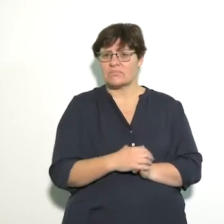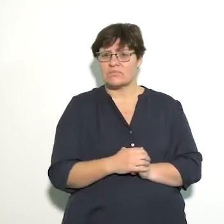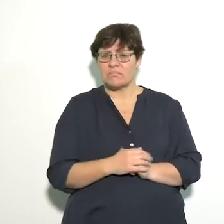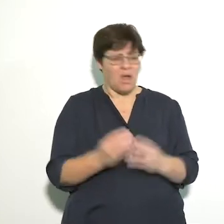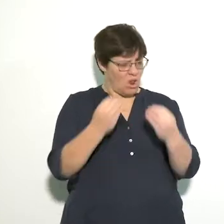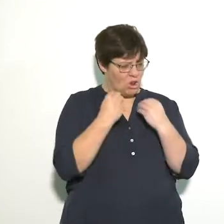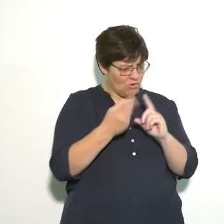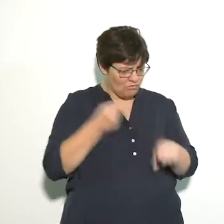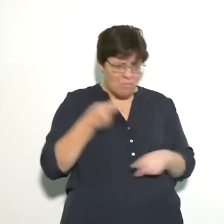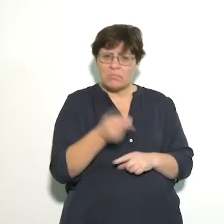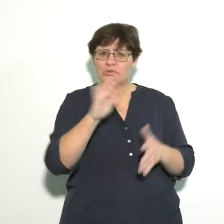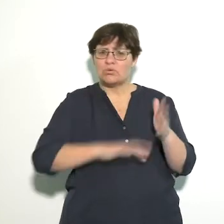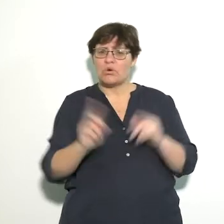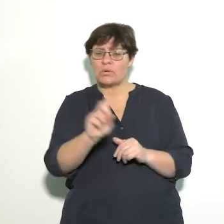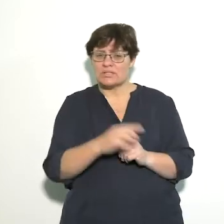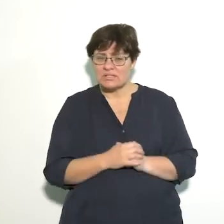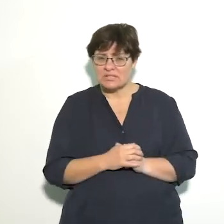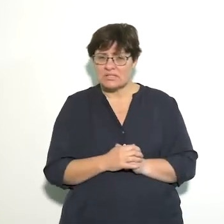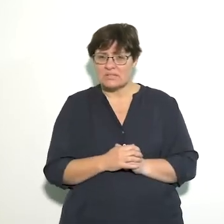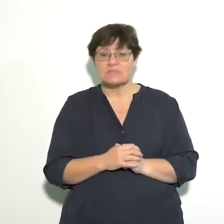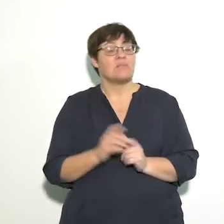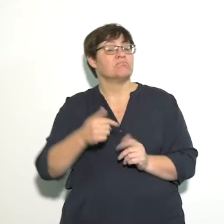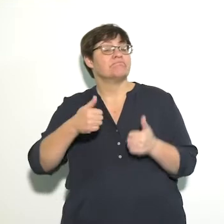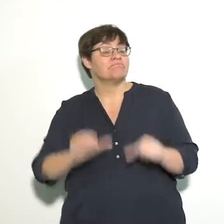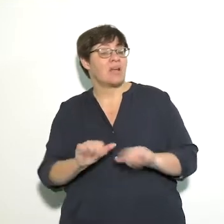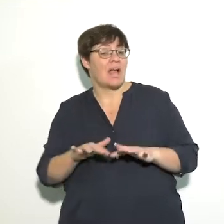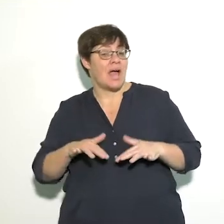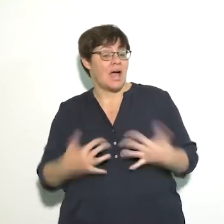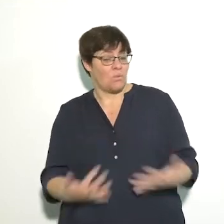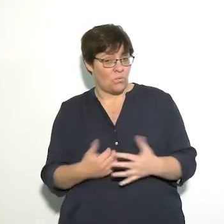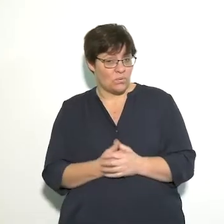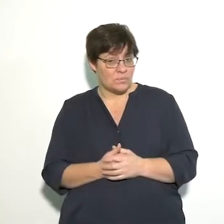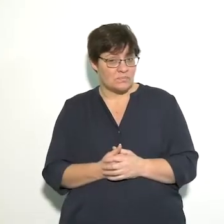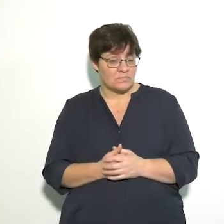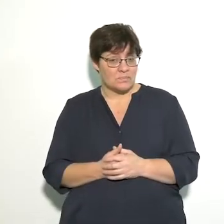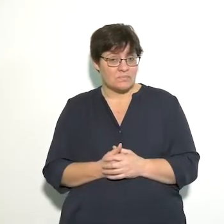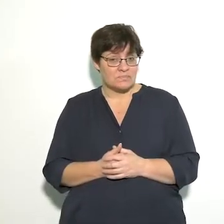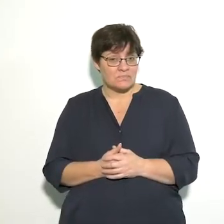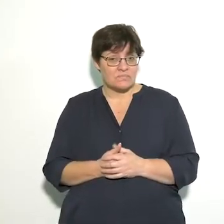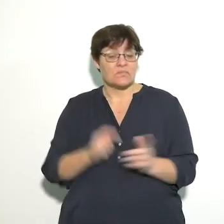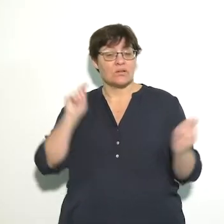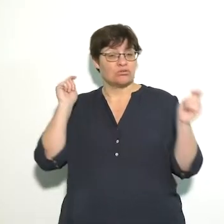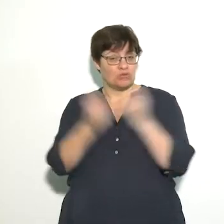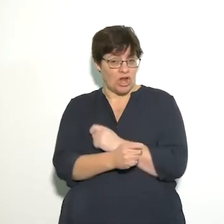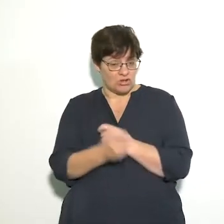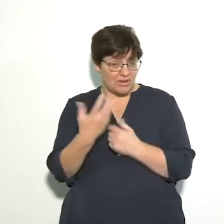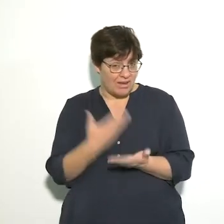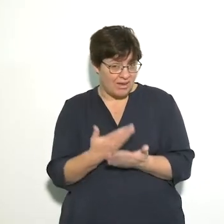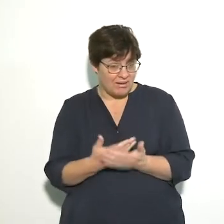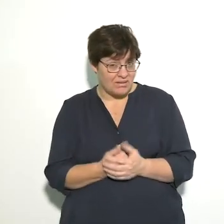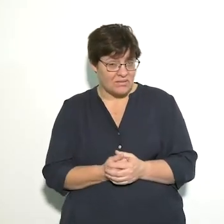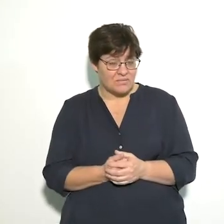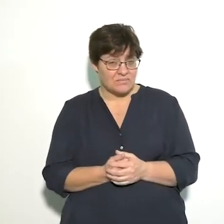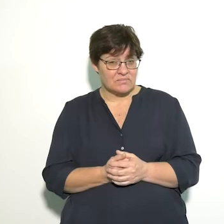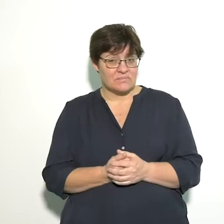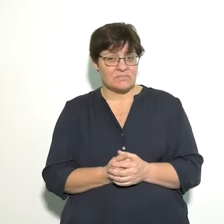there a lesson that I've learned from the story? The next is how? Could you have changed the ending of the story in any way?